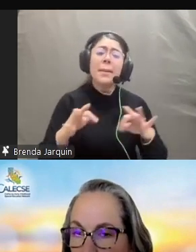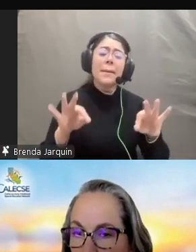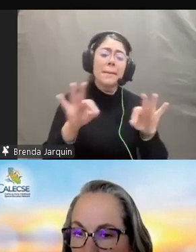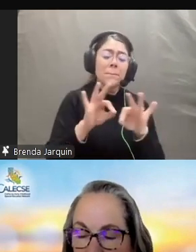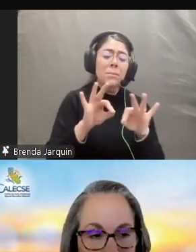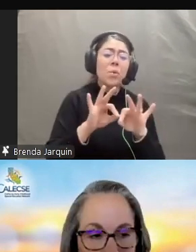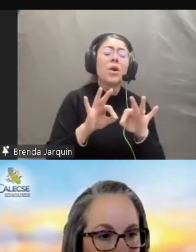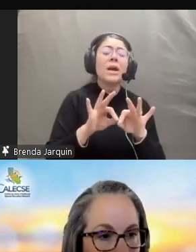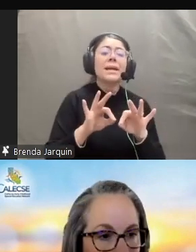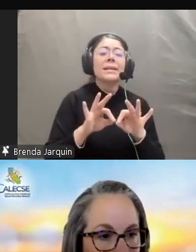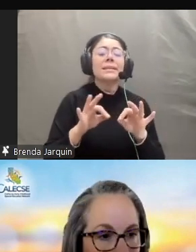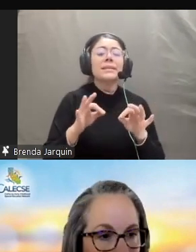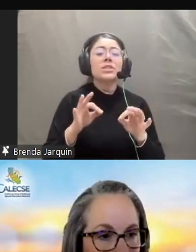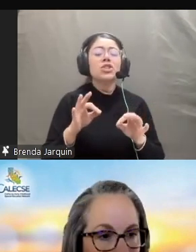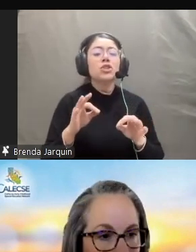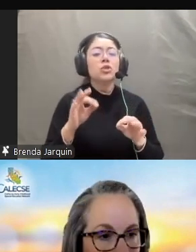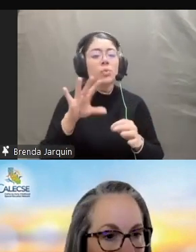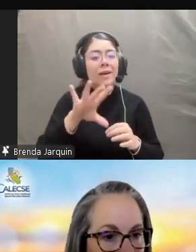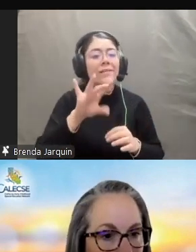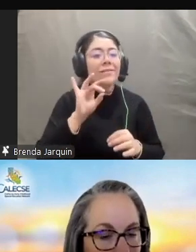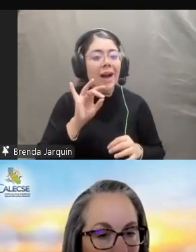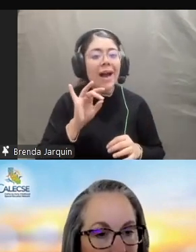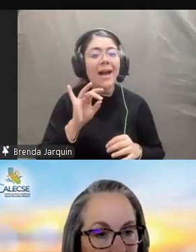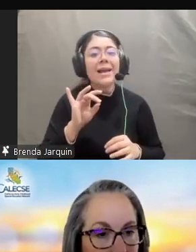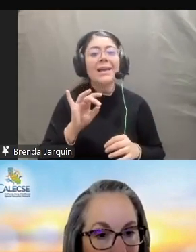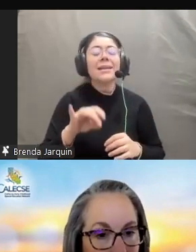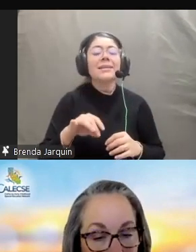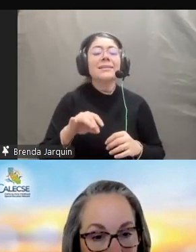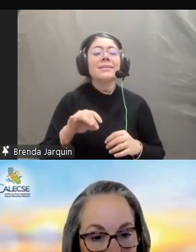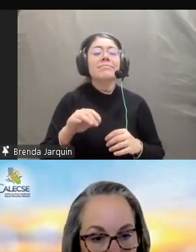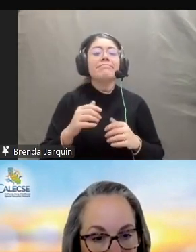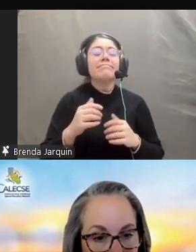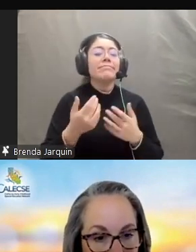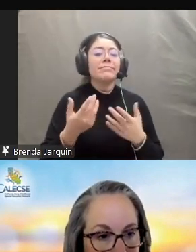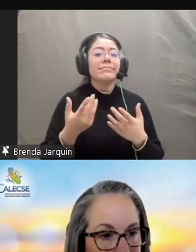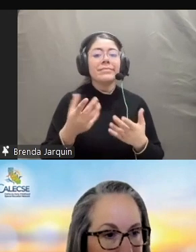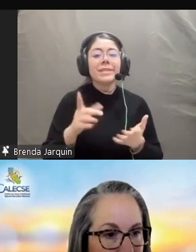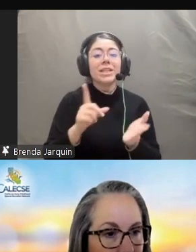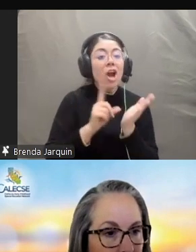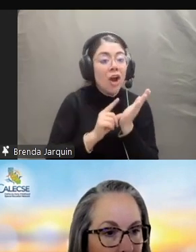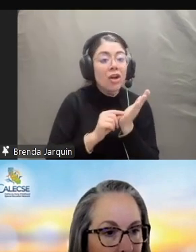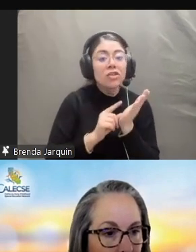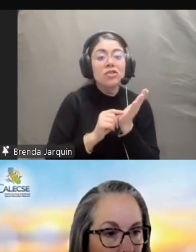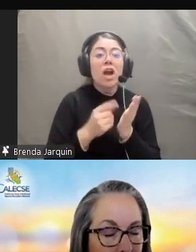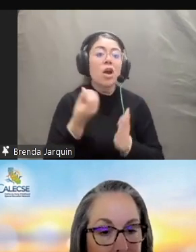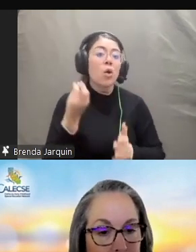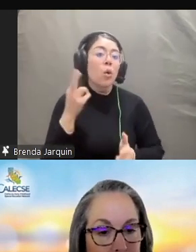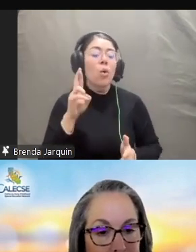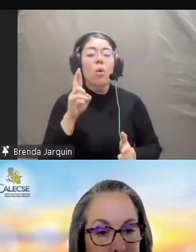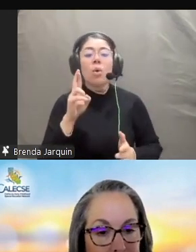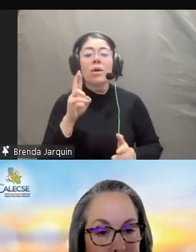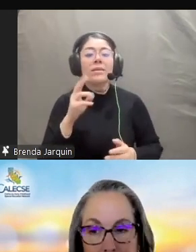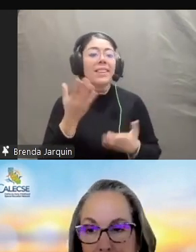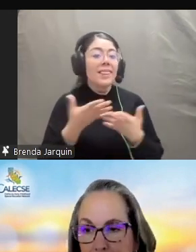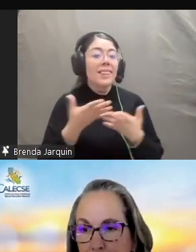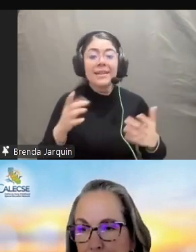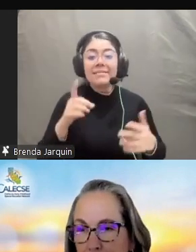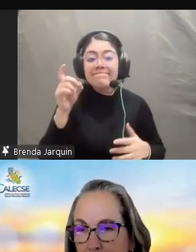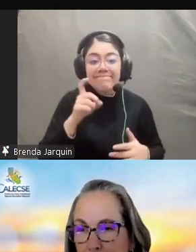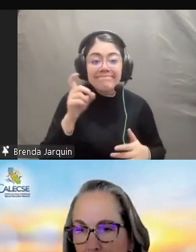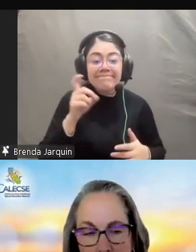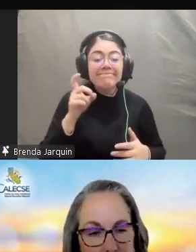for interagency agreement. This is a long list of basic questions, but it really helps you outline